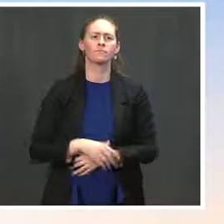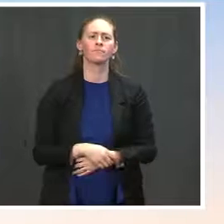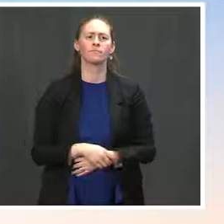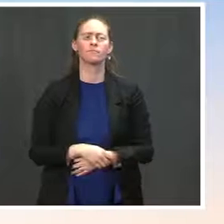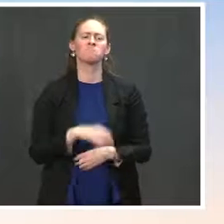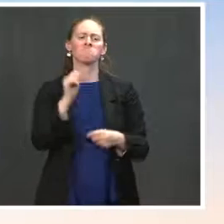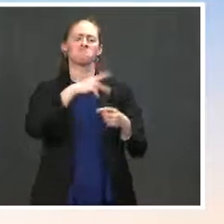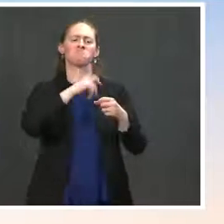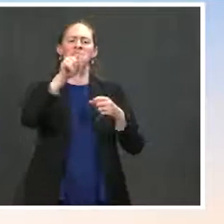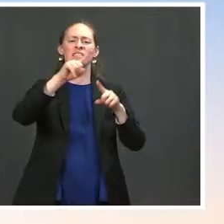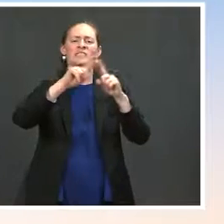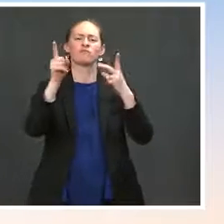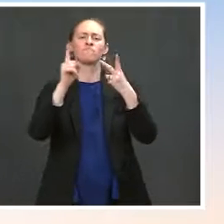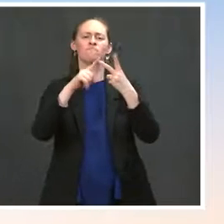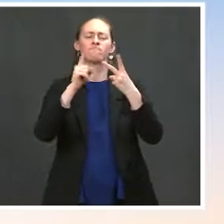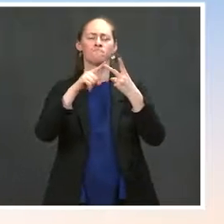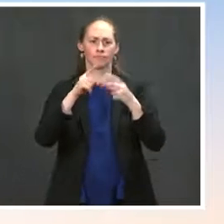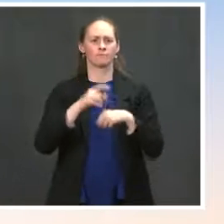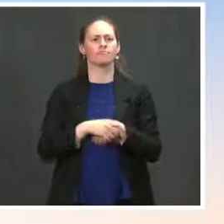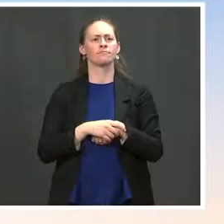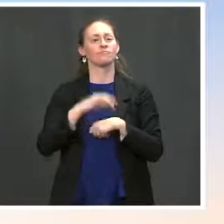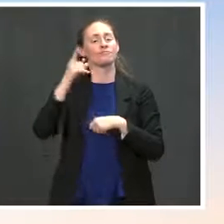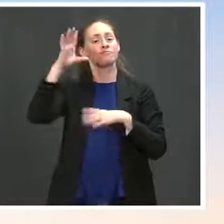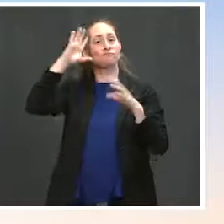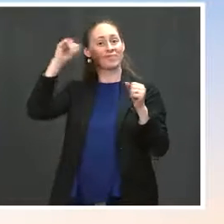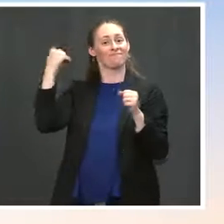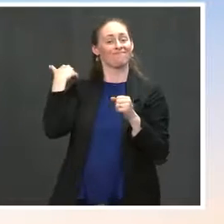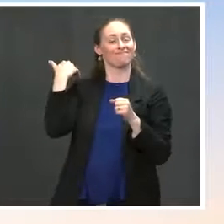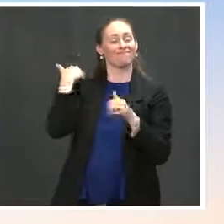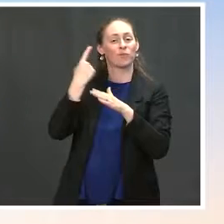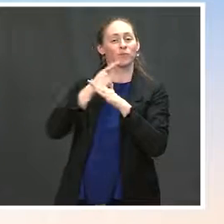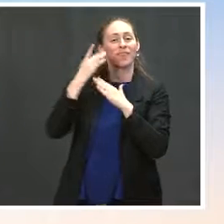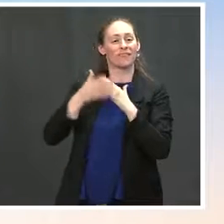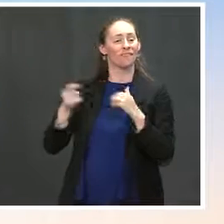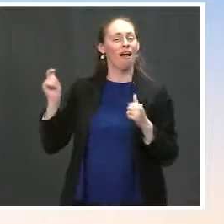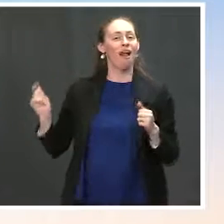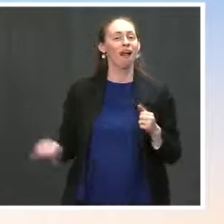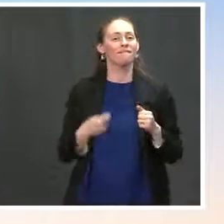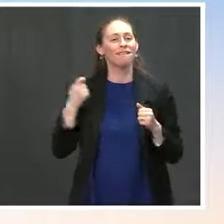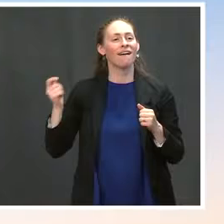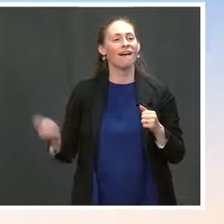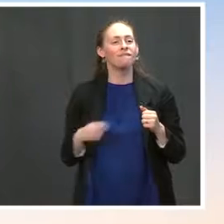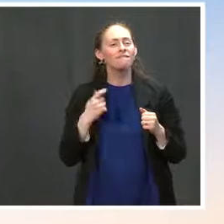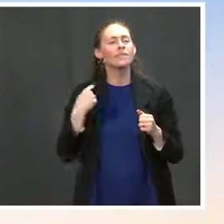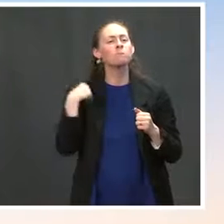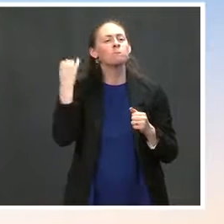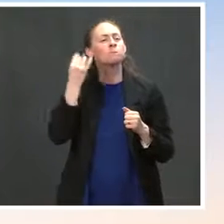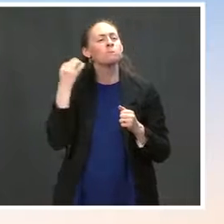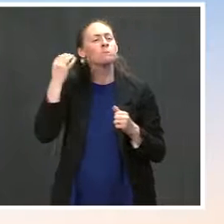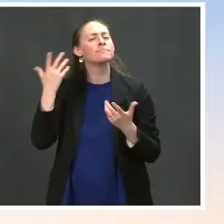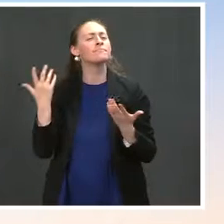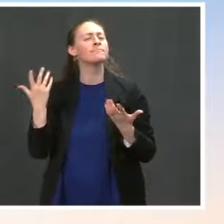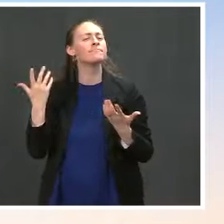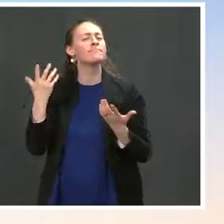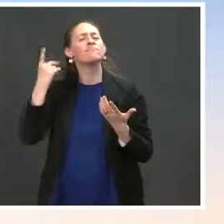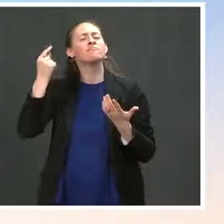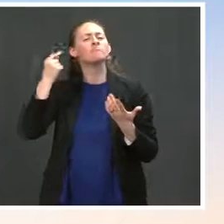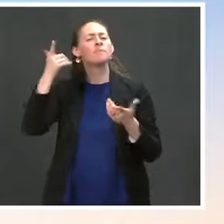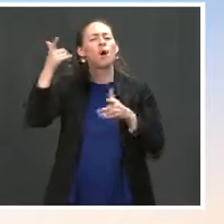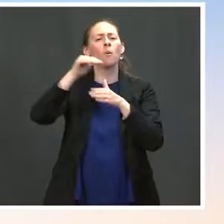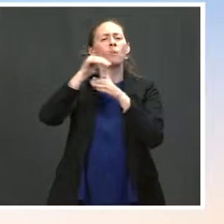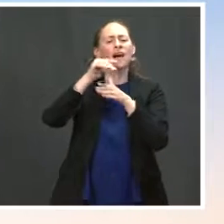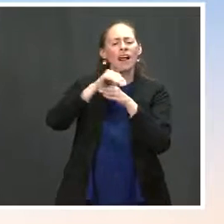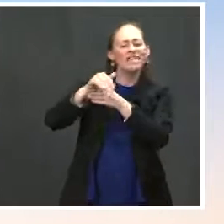obviously the president played golf at the weekend. Is there anything else you can tell us about how he spends his evenings and weekends? Is